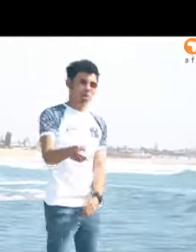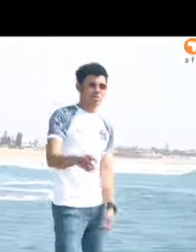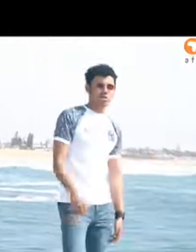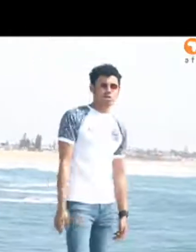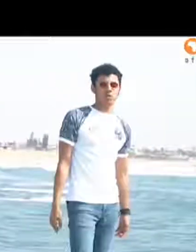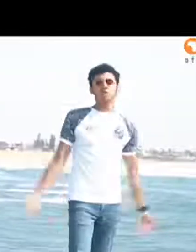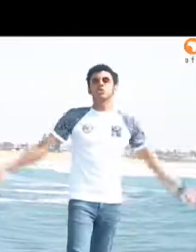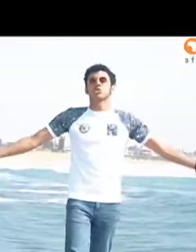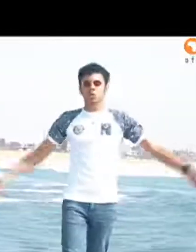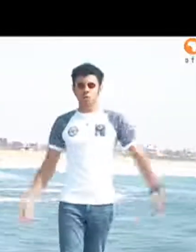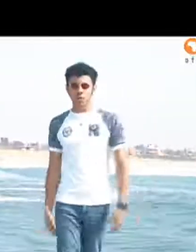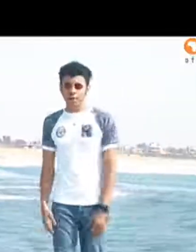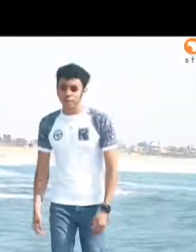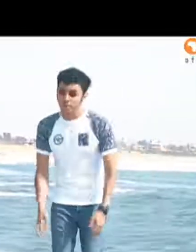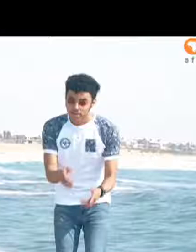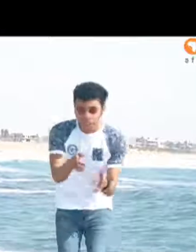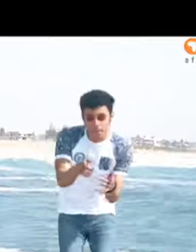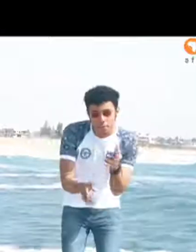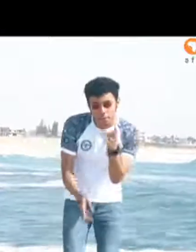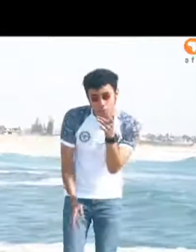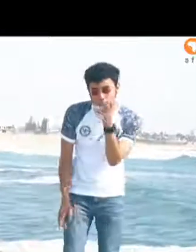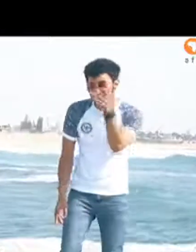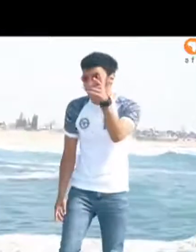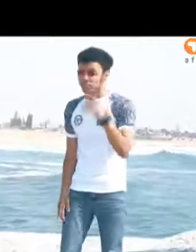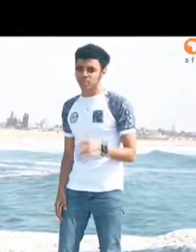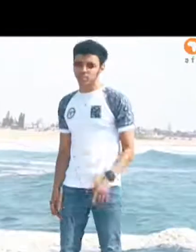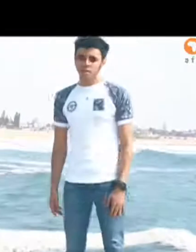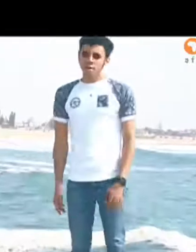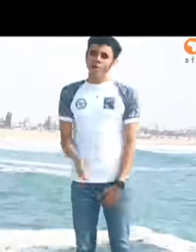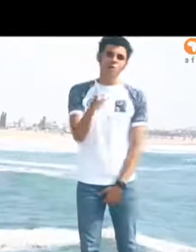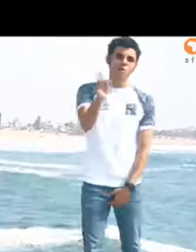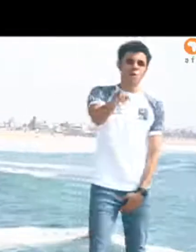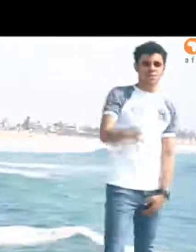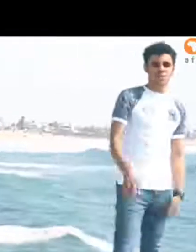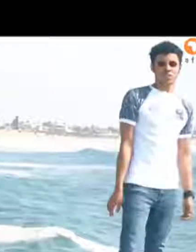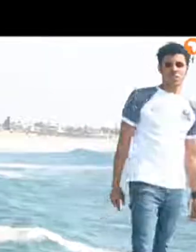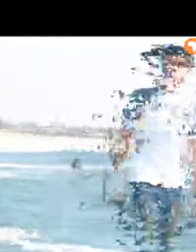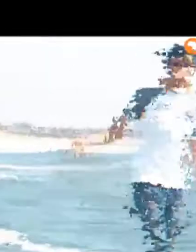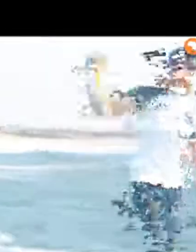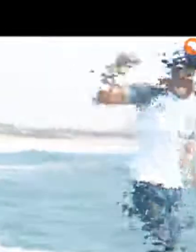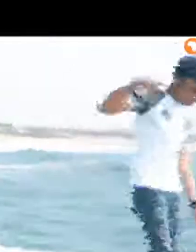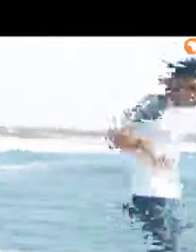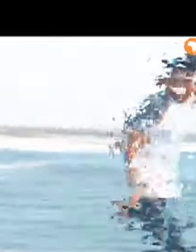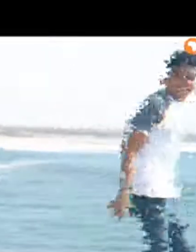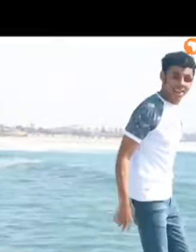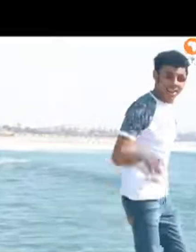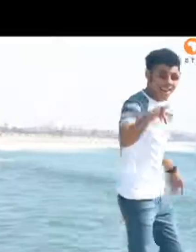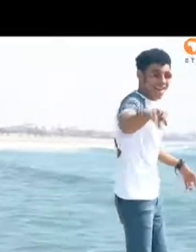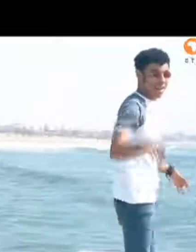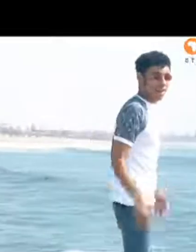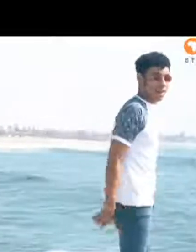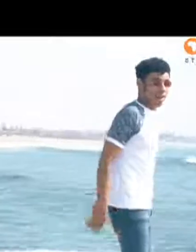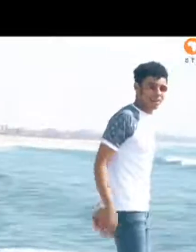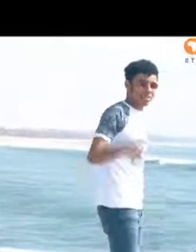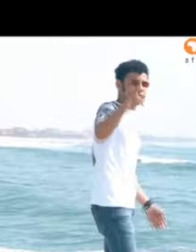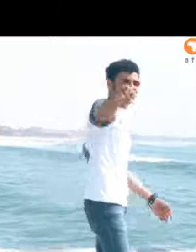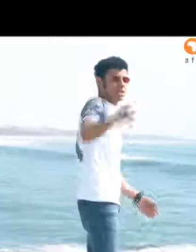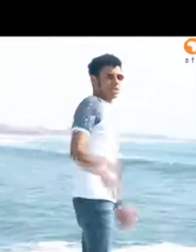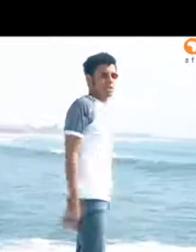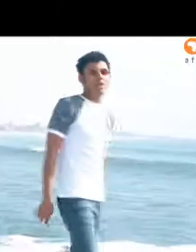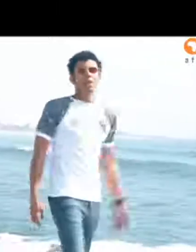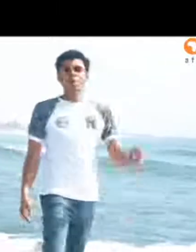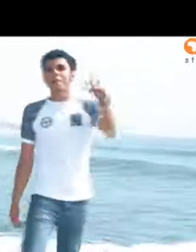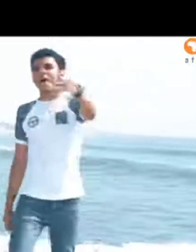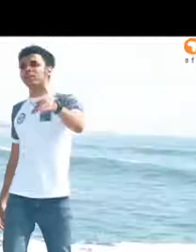your life. Tell me your secrets, I'll show you the light. Tell them old boys that they're thirsty. For only one thing is sip, they want plenty. They can handle that body,